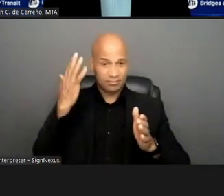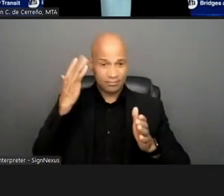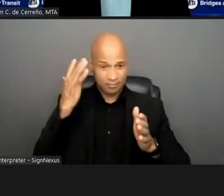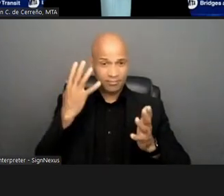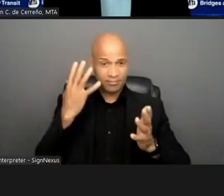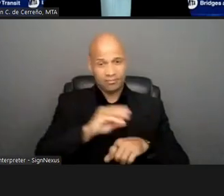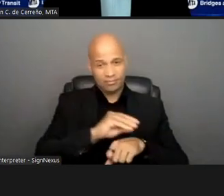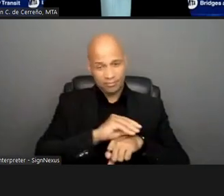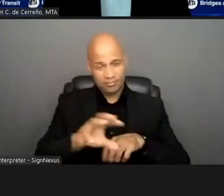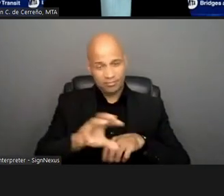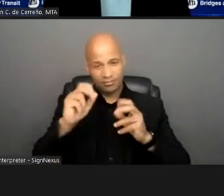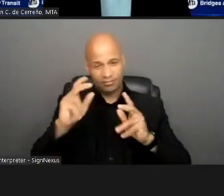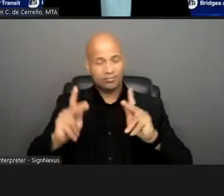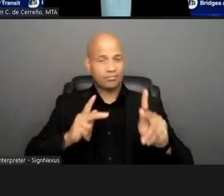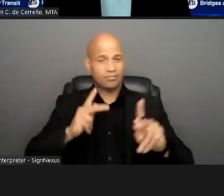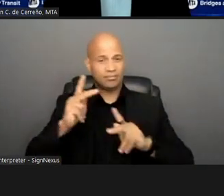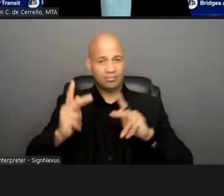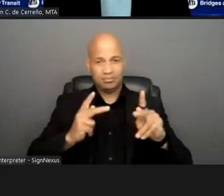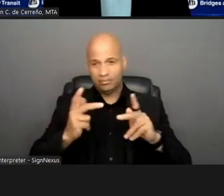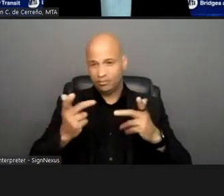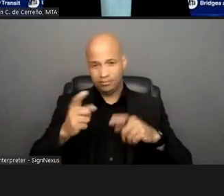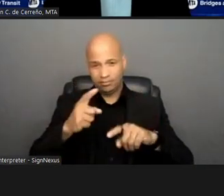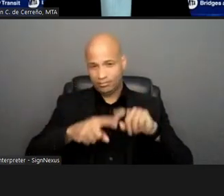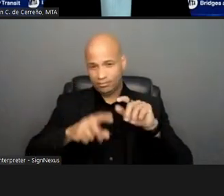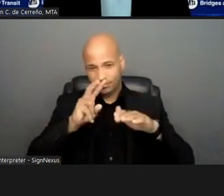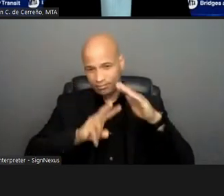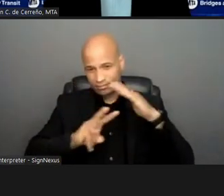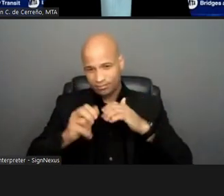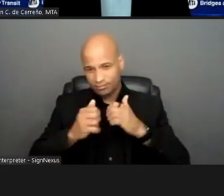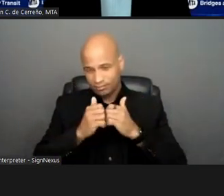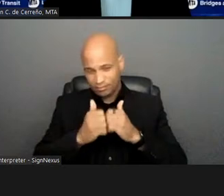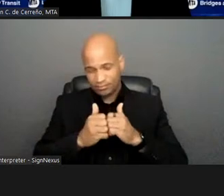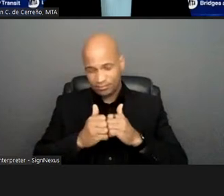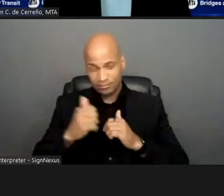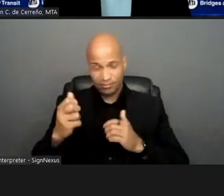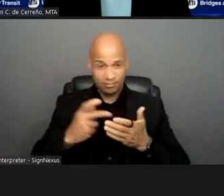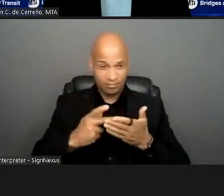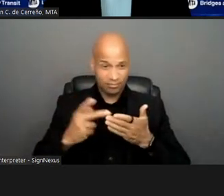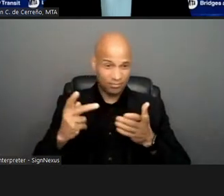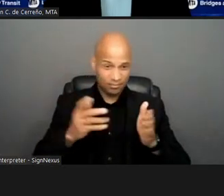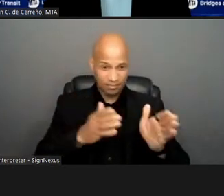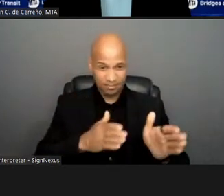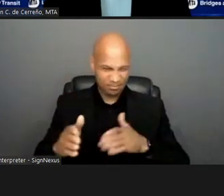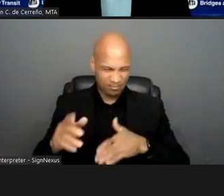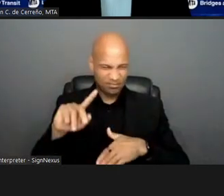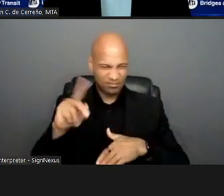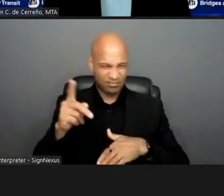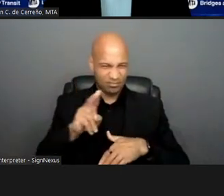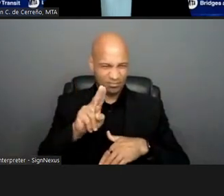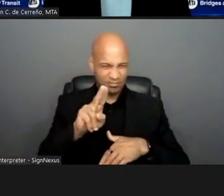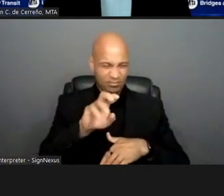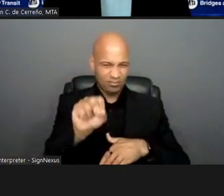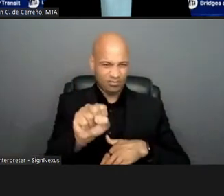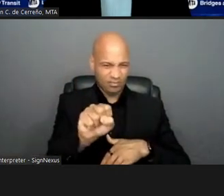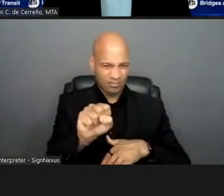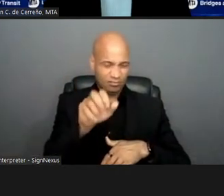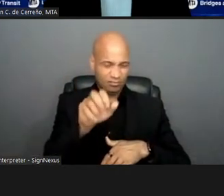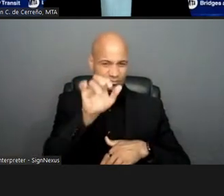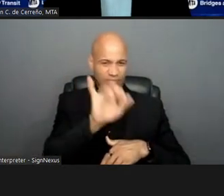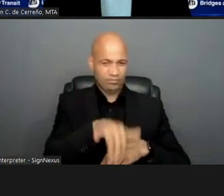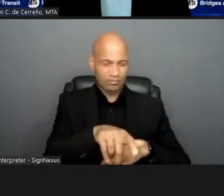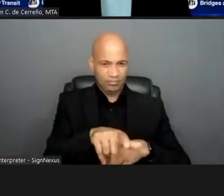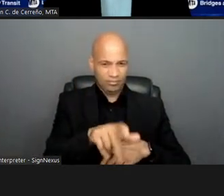of people in unforeseen ways this plan the first in the United States currently targets what has been one of the most vital